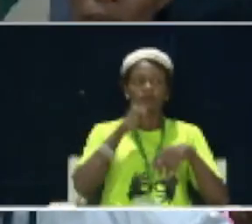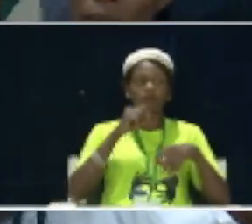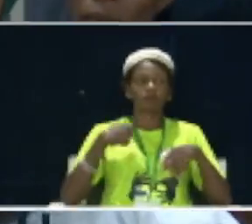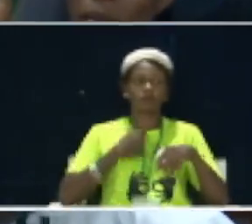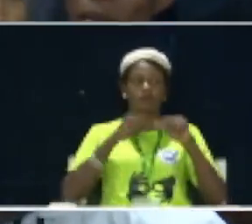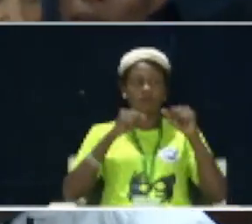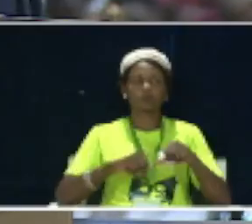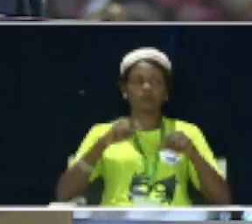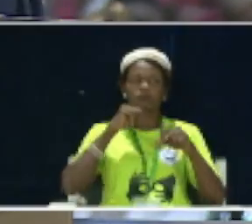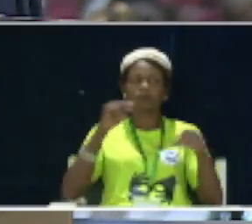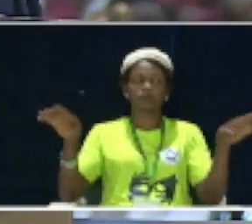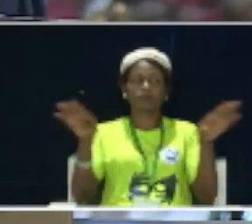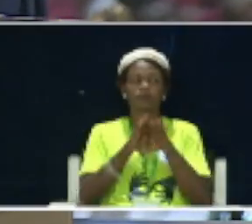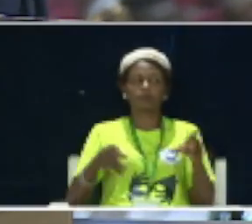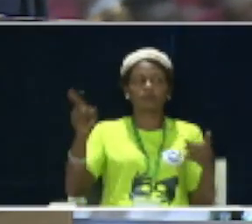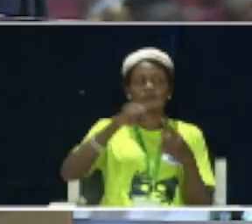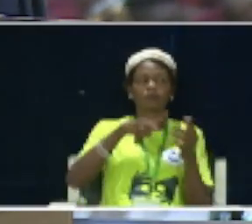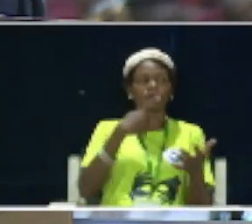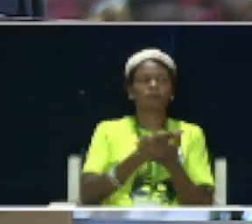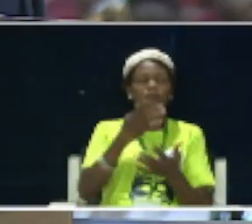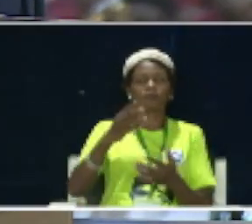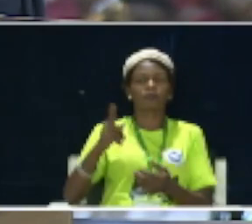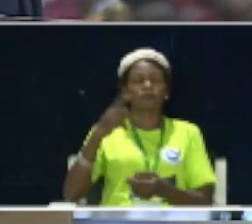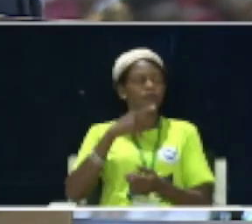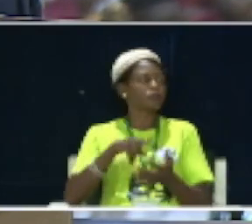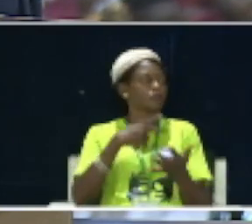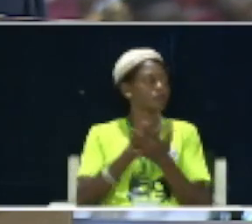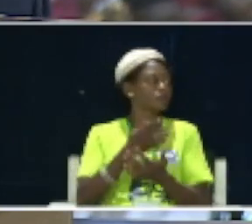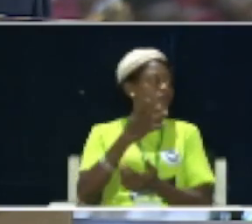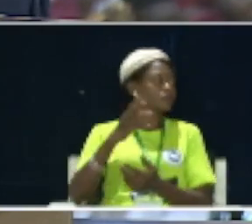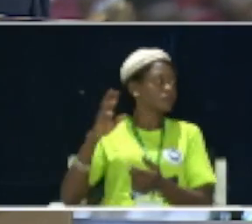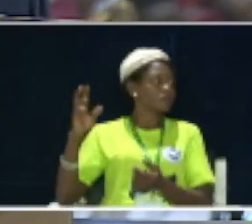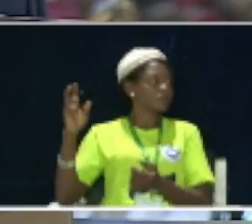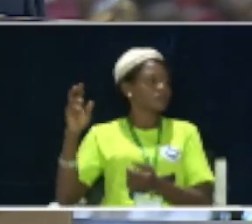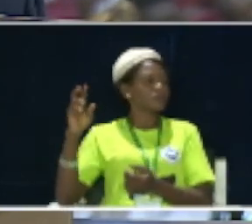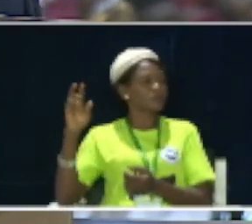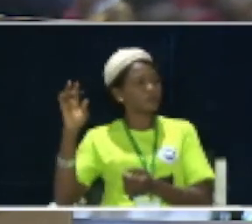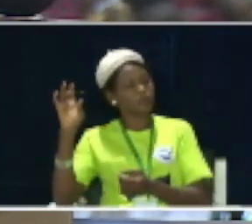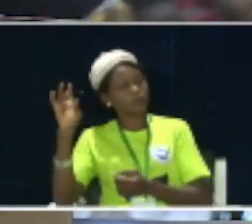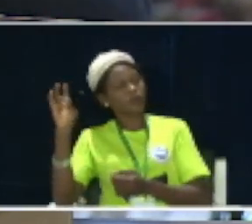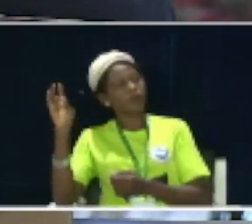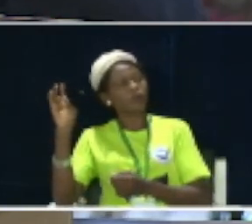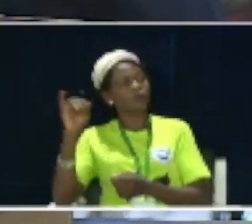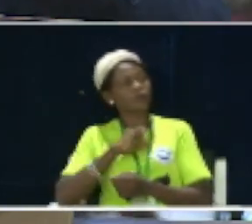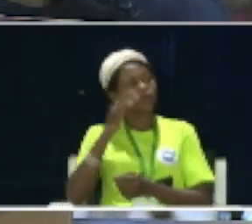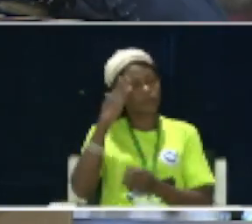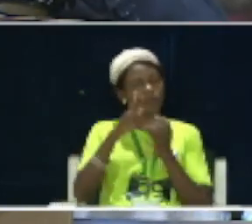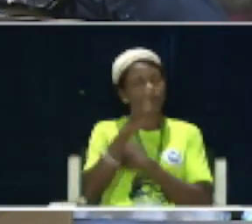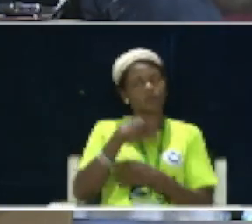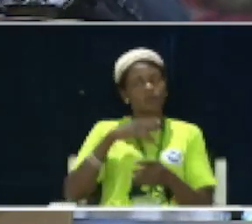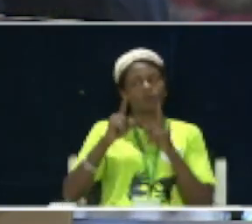We cannot close this session until you arrive here. You have to arrive here. Just keep coming. I know God has spoken to